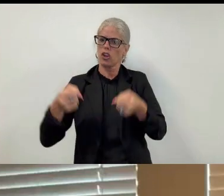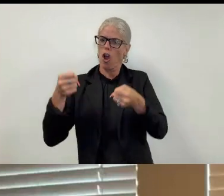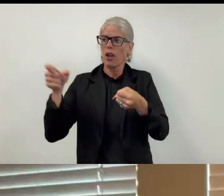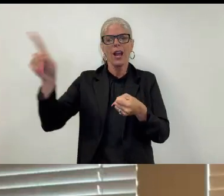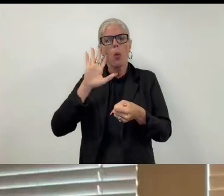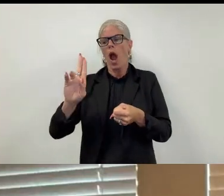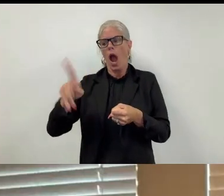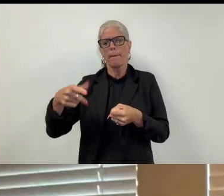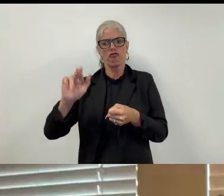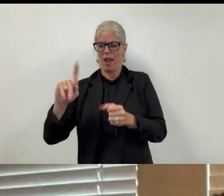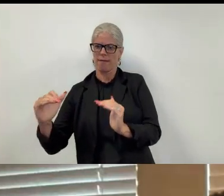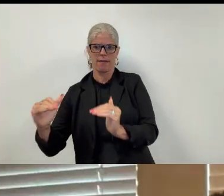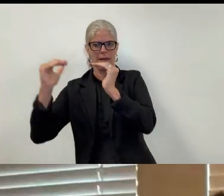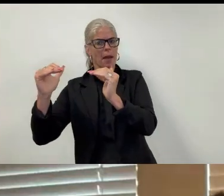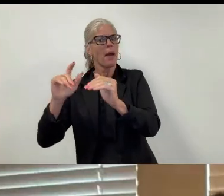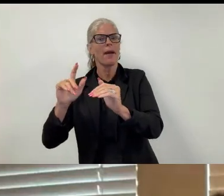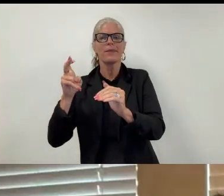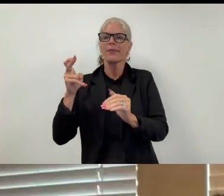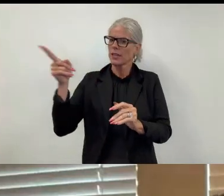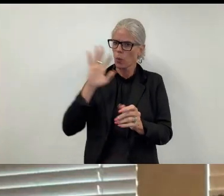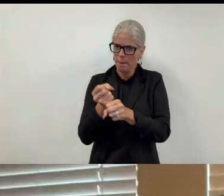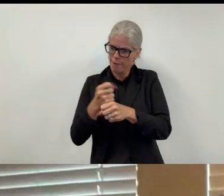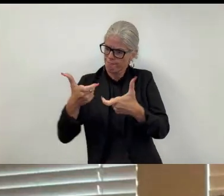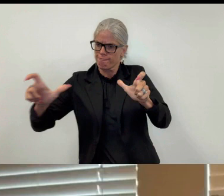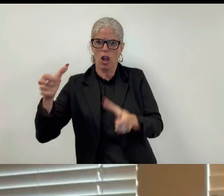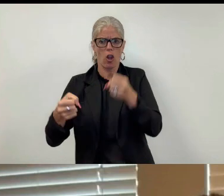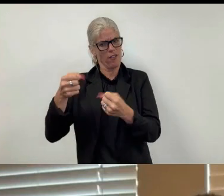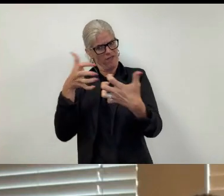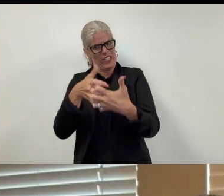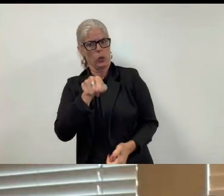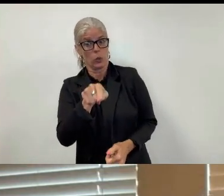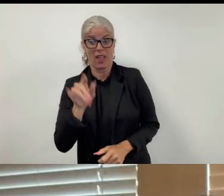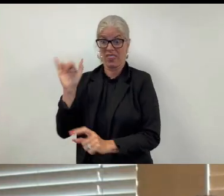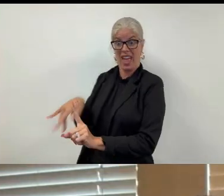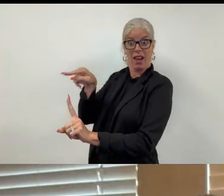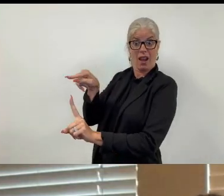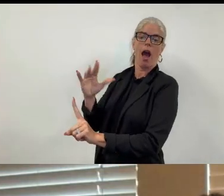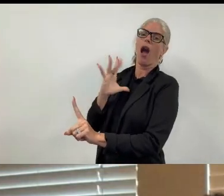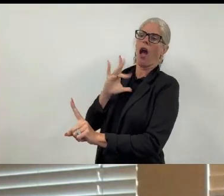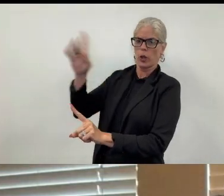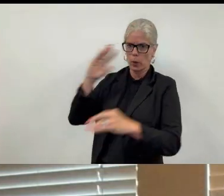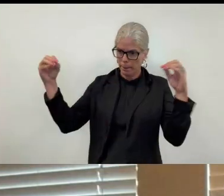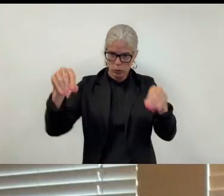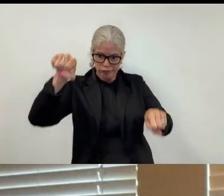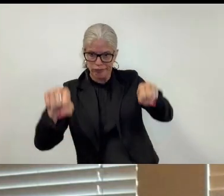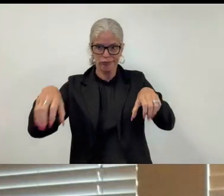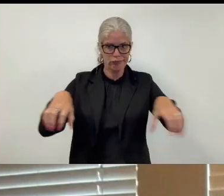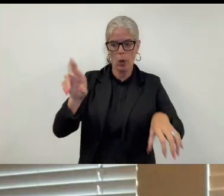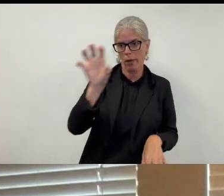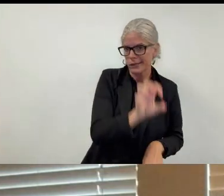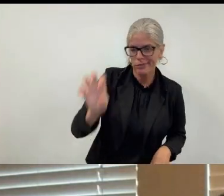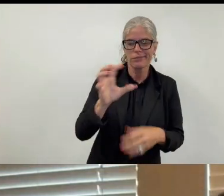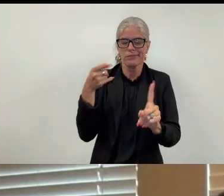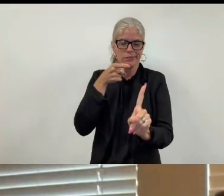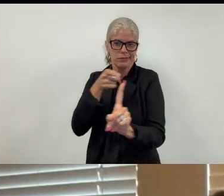automatically give you basically what's a double upgrade in a way, because they call it a full size level of vehicle. That's what they usually will